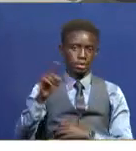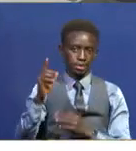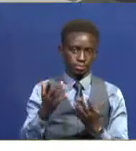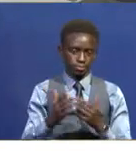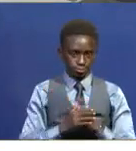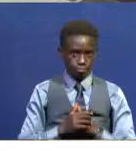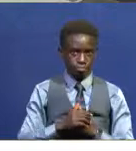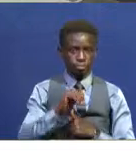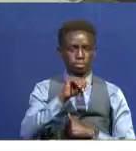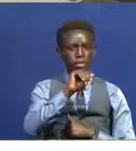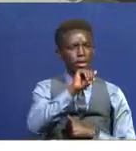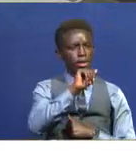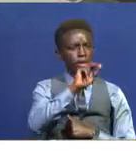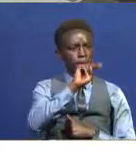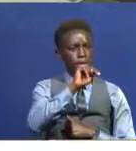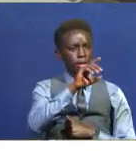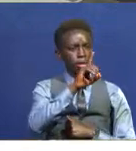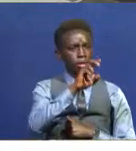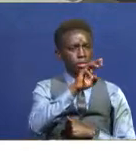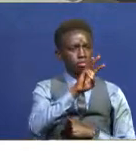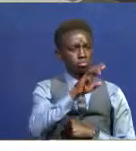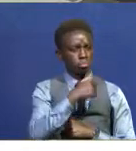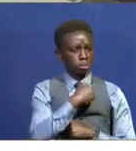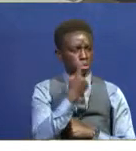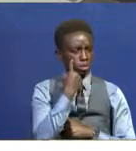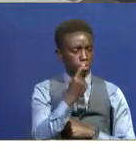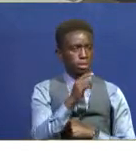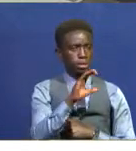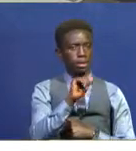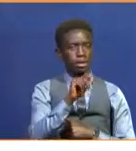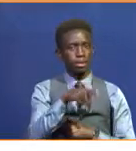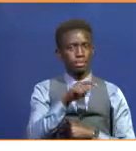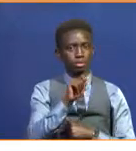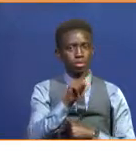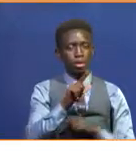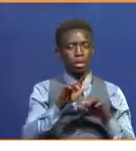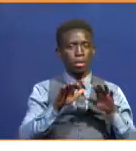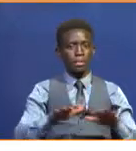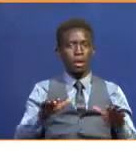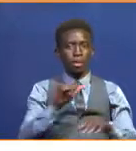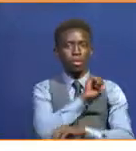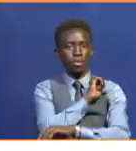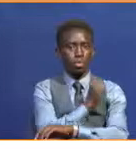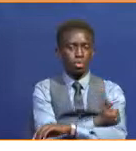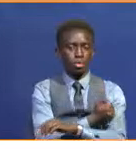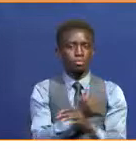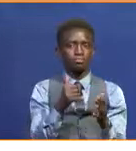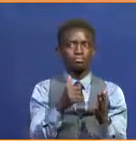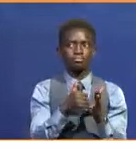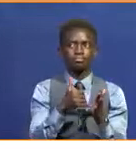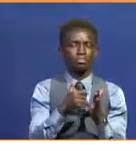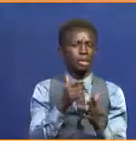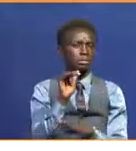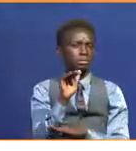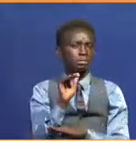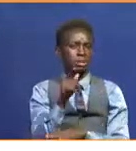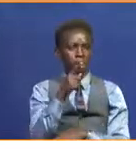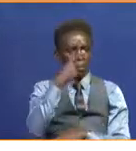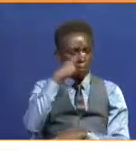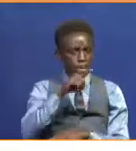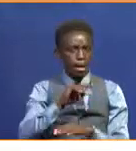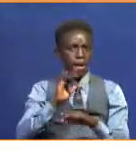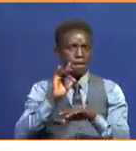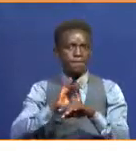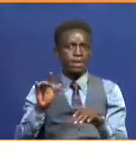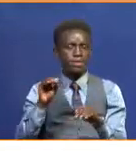Andrew, I'm looking at also the Capital Markets Authority and the Central Bank being regulators. How would their policies affect investment